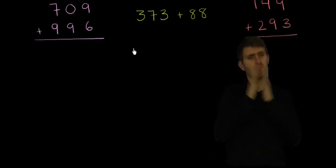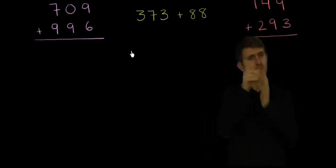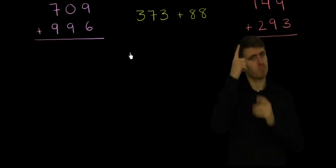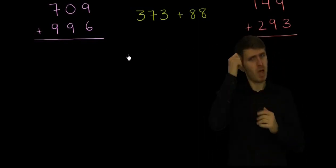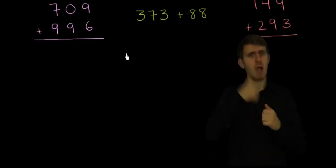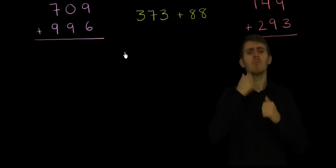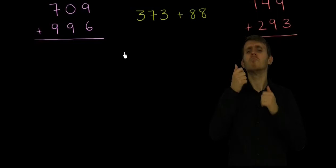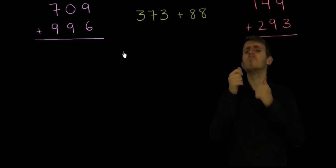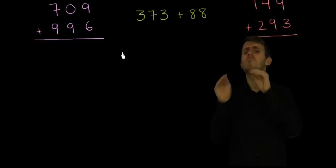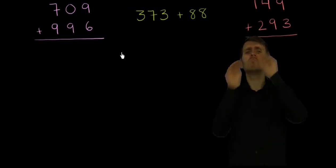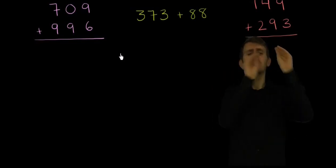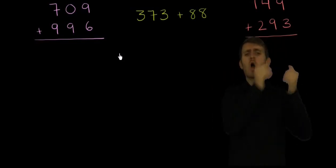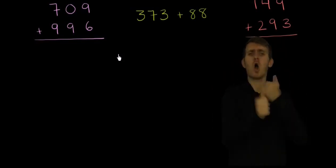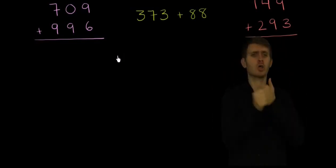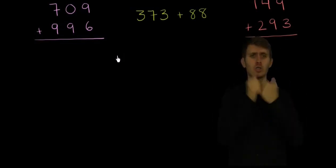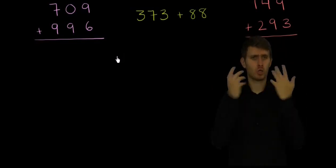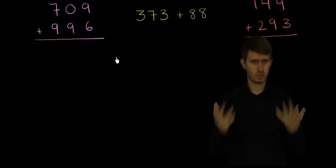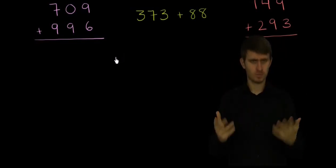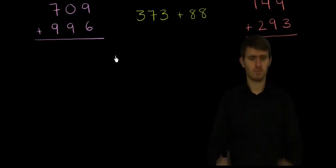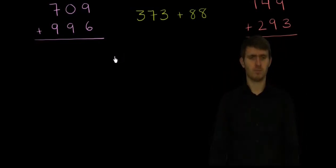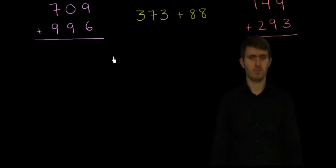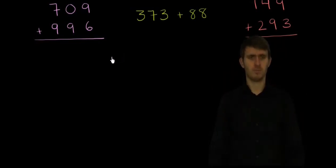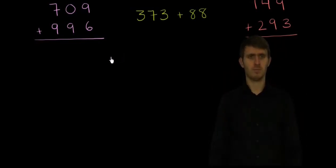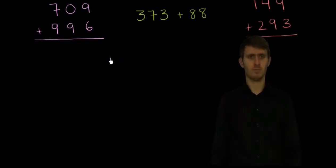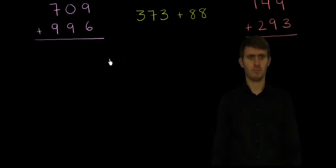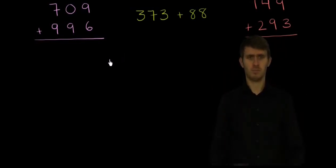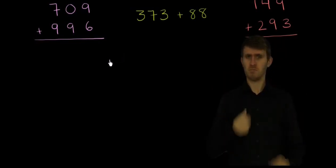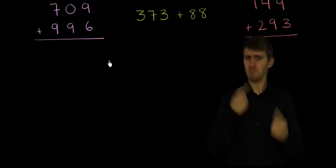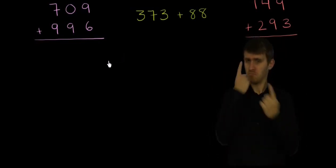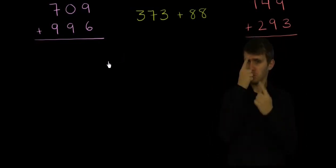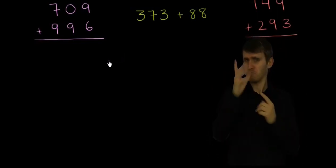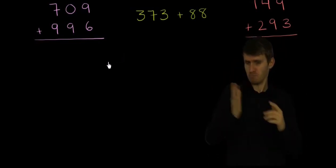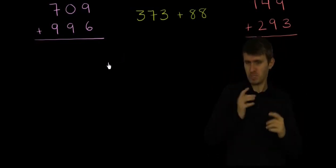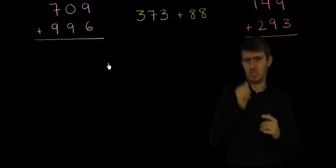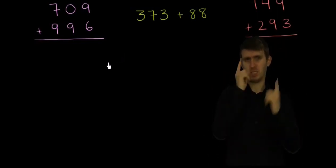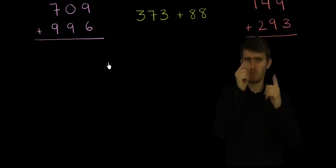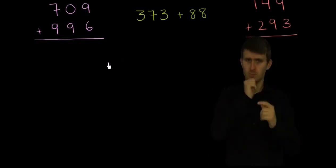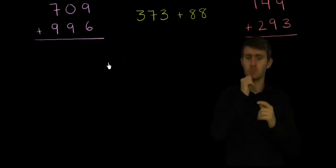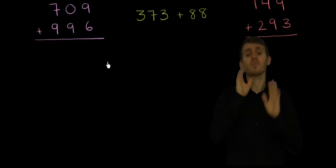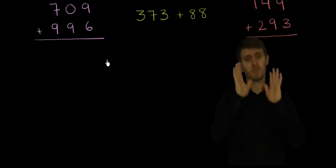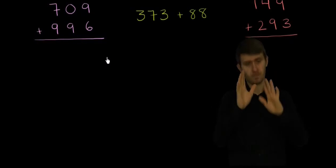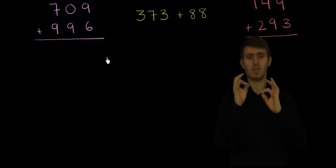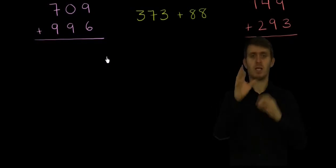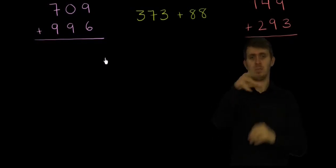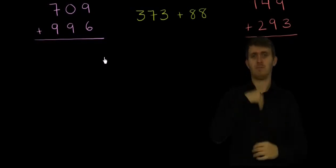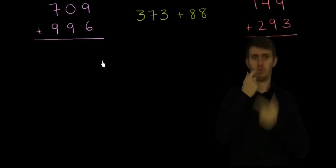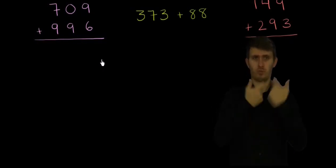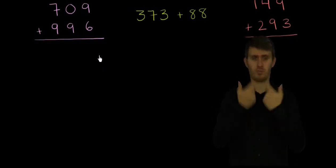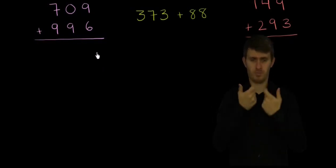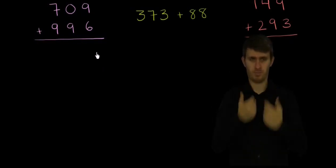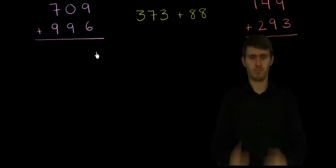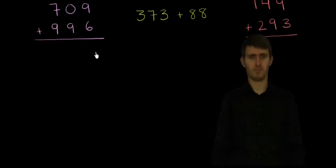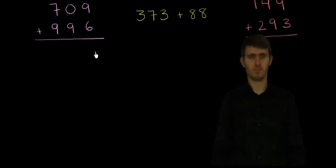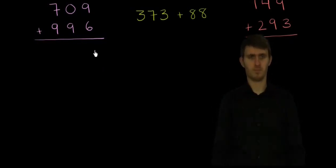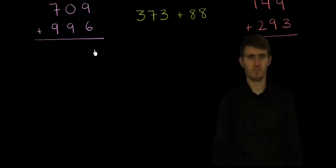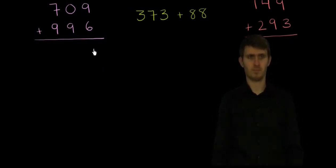But as you do them, I want you to really keep in mind and think about what the carrying actually means. So I assume you've tried on your own.